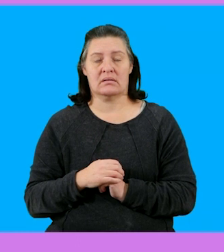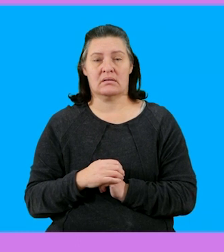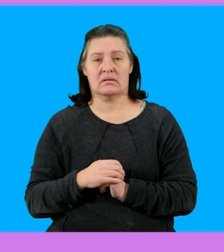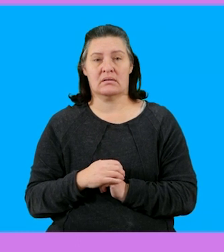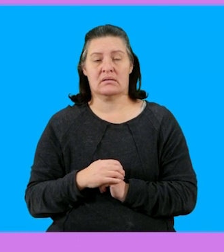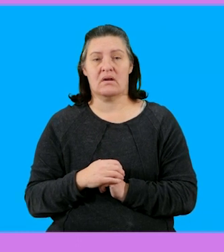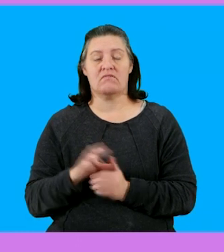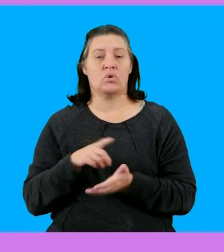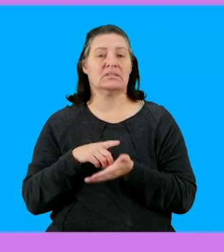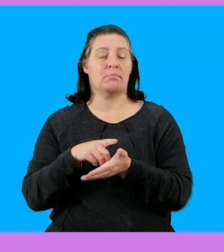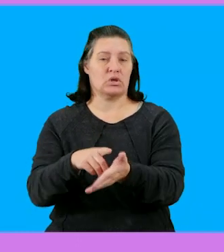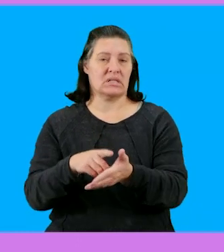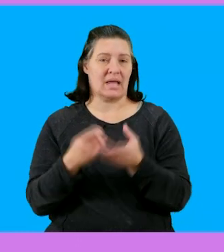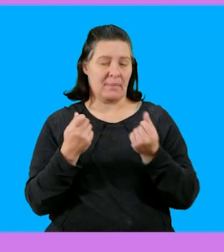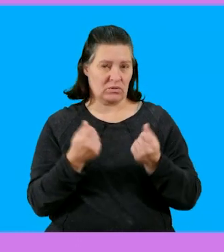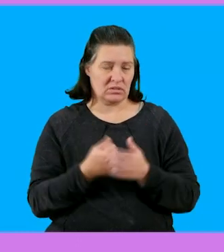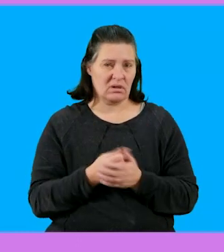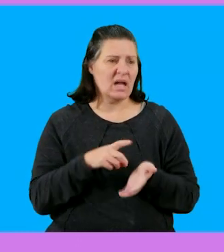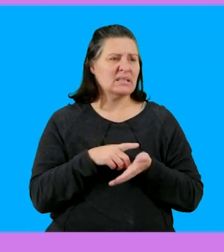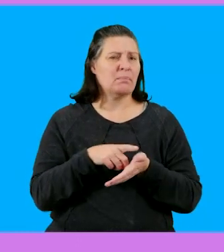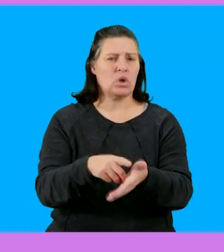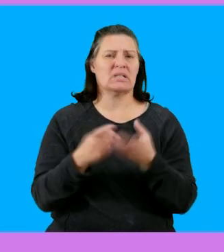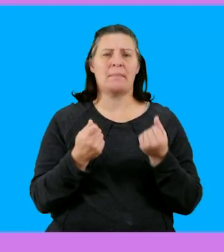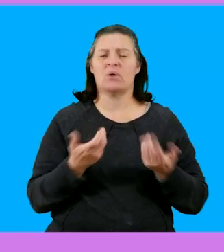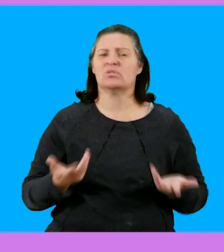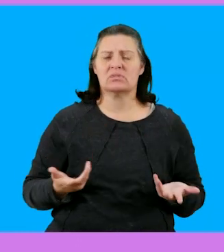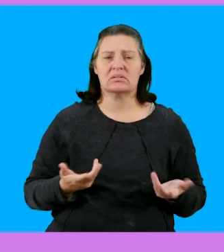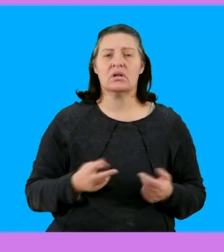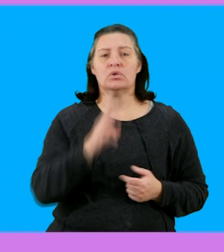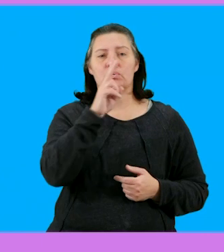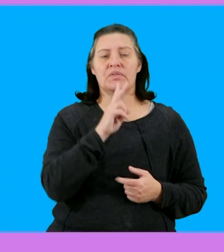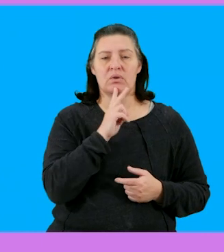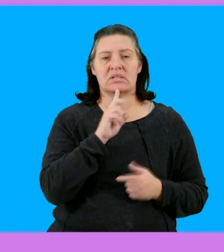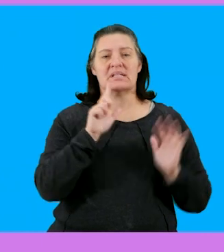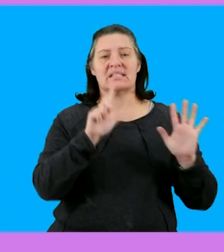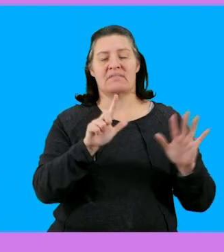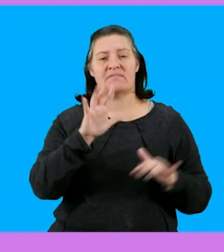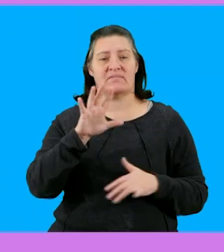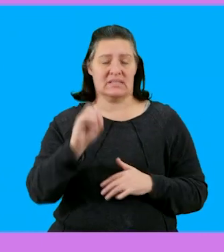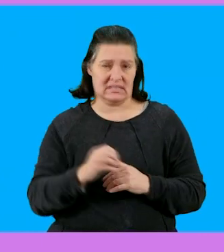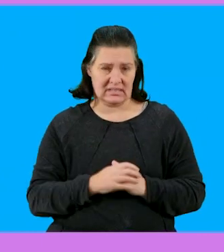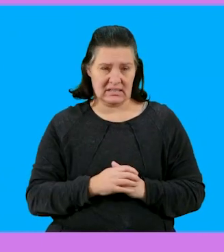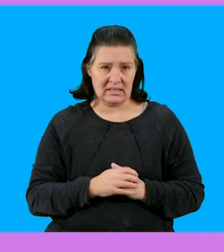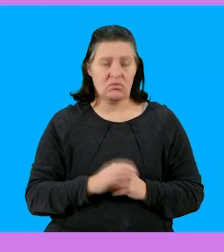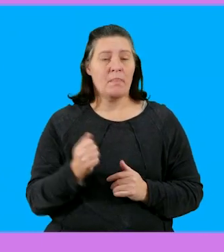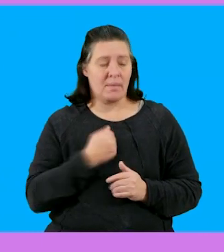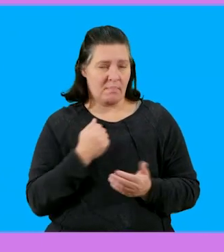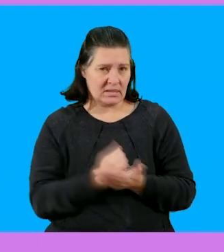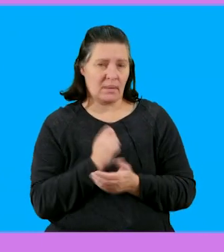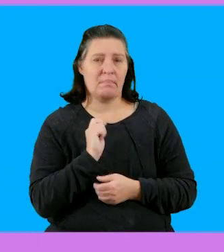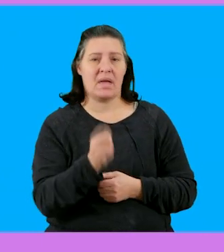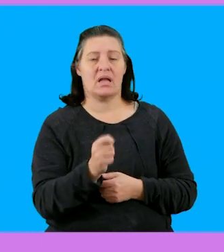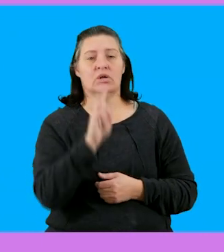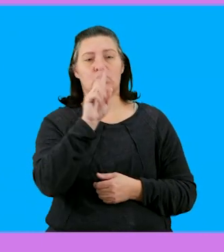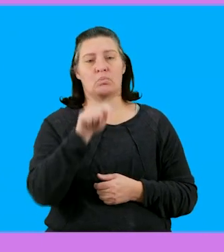of the deposit amount. Now, what is the deposit amount? It's 2,750. So on that, I have to